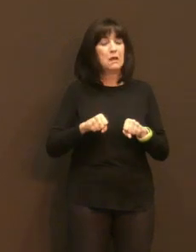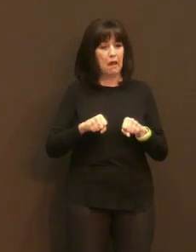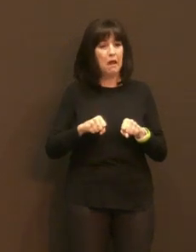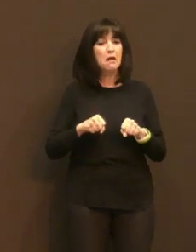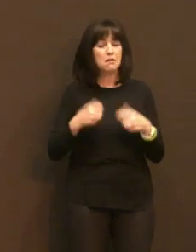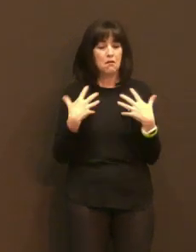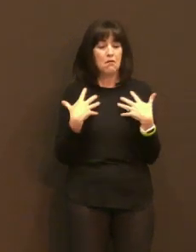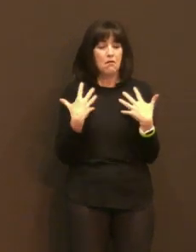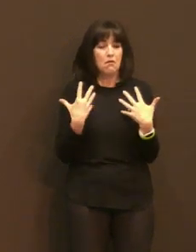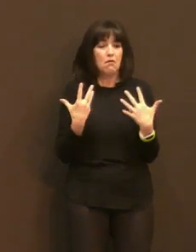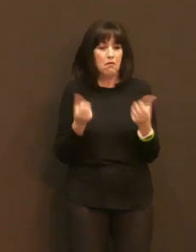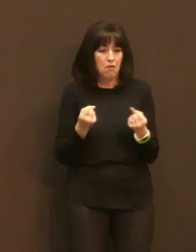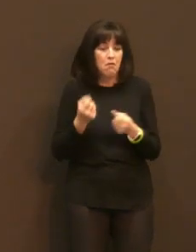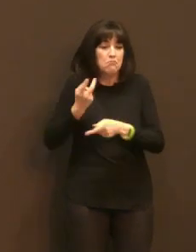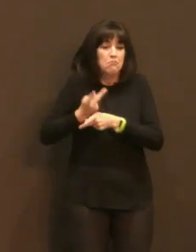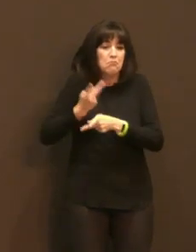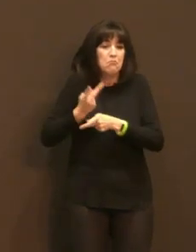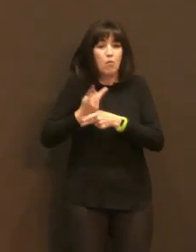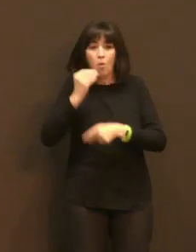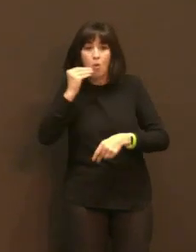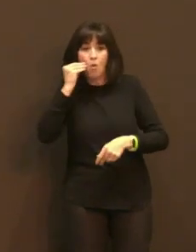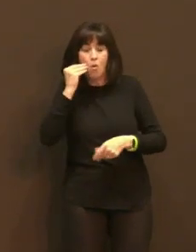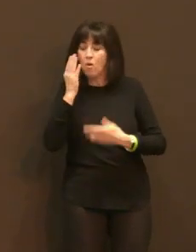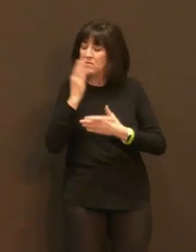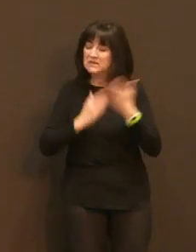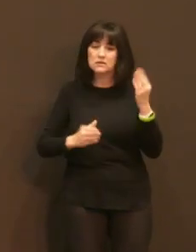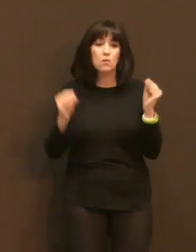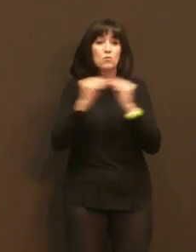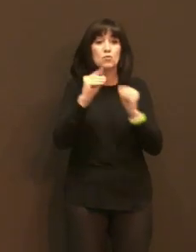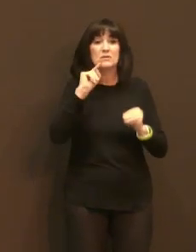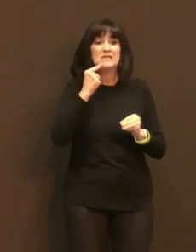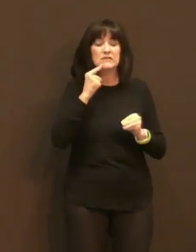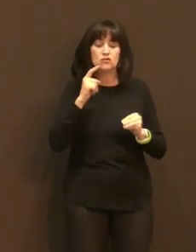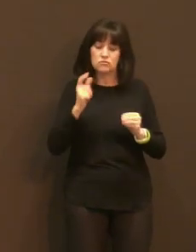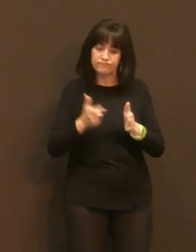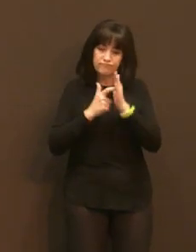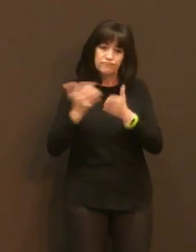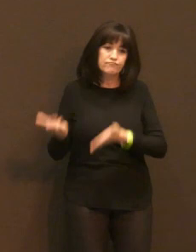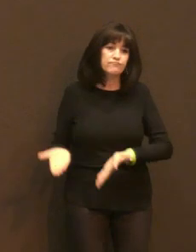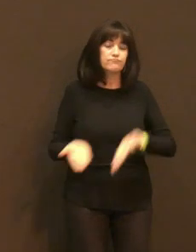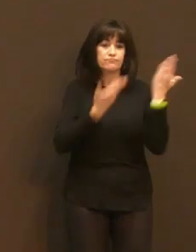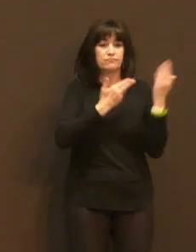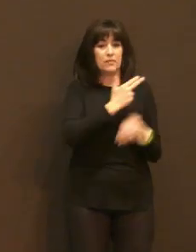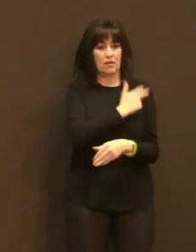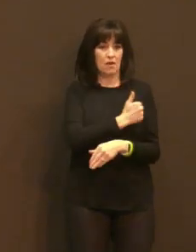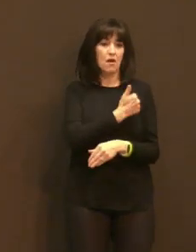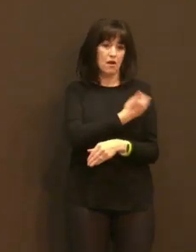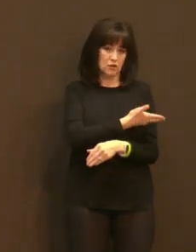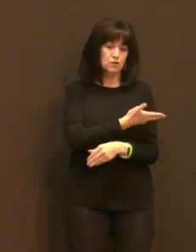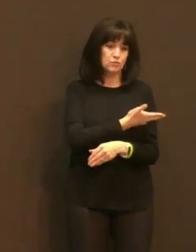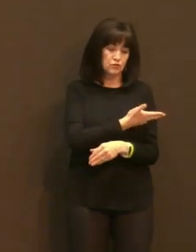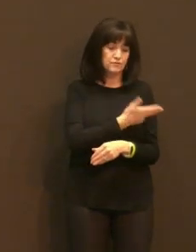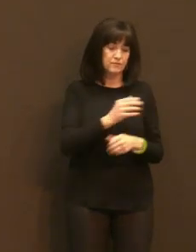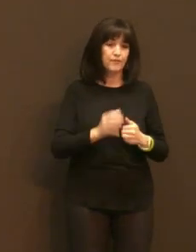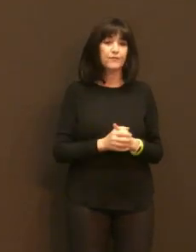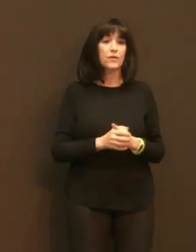original projection. We've reduced that based on our experience here in our state, where hospitalization rates have been closer